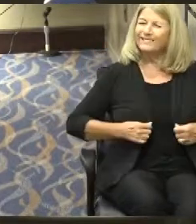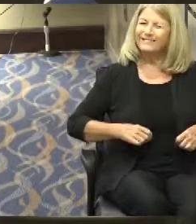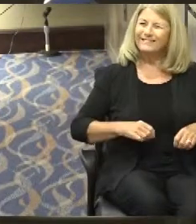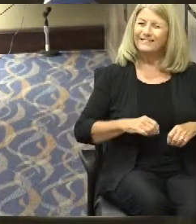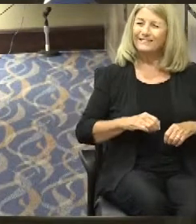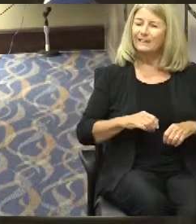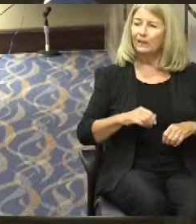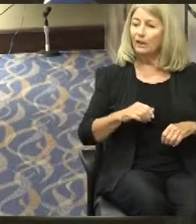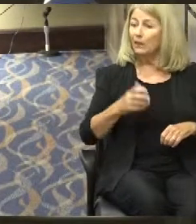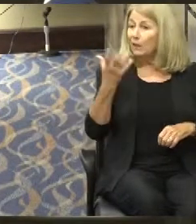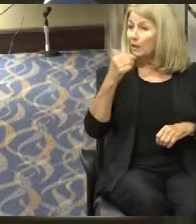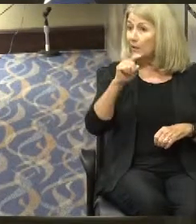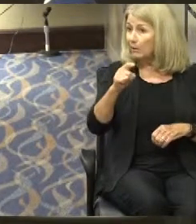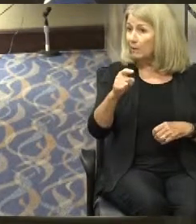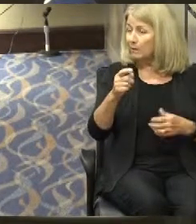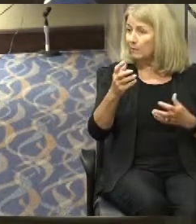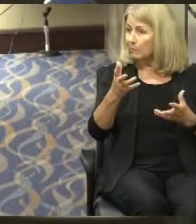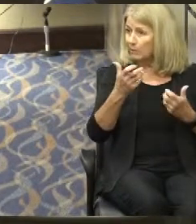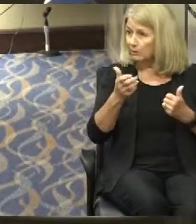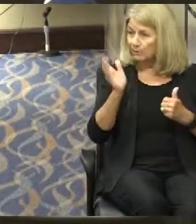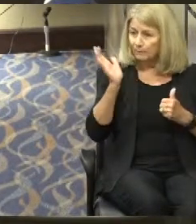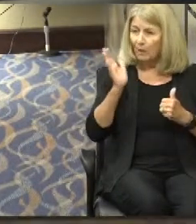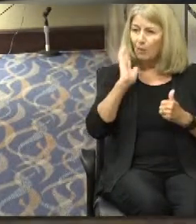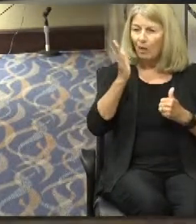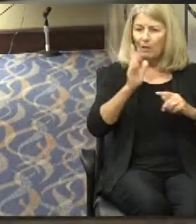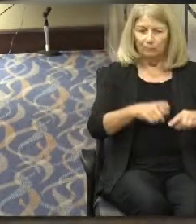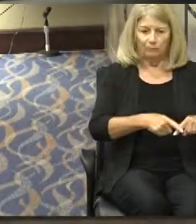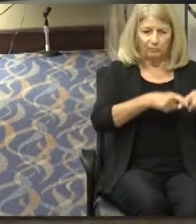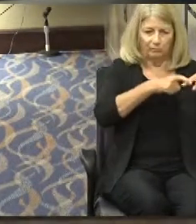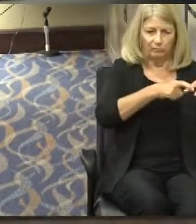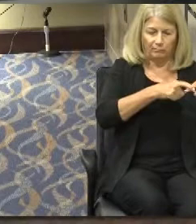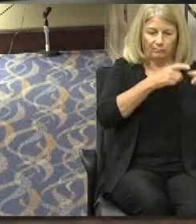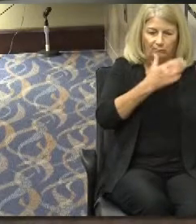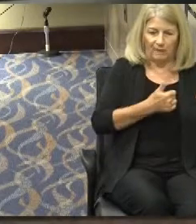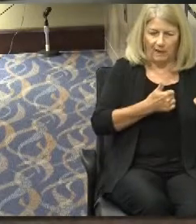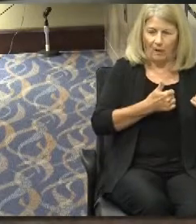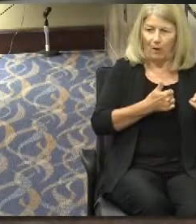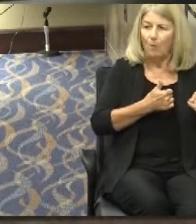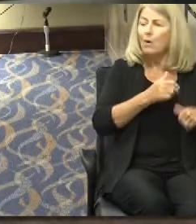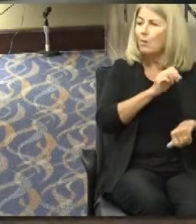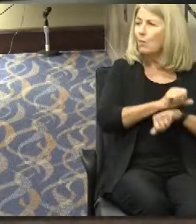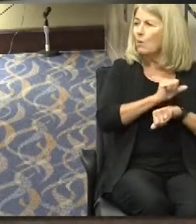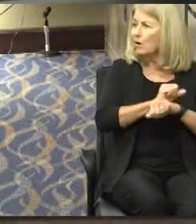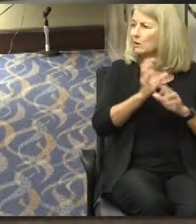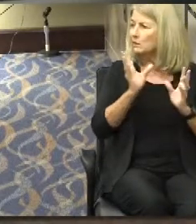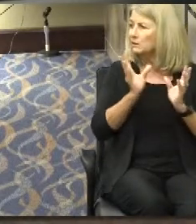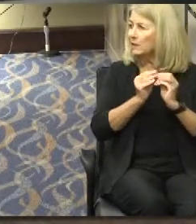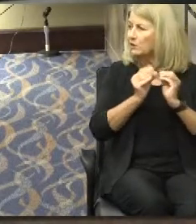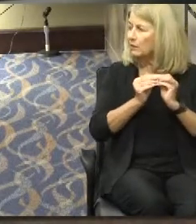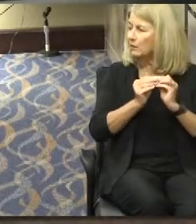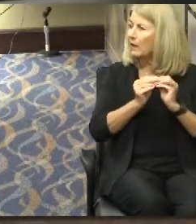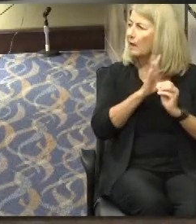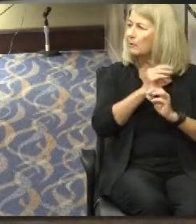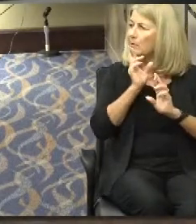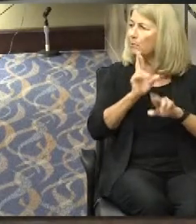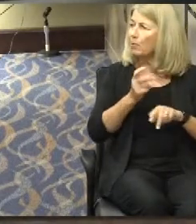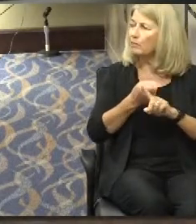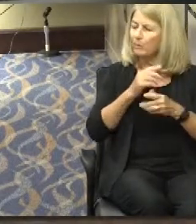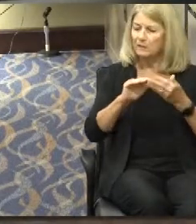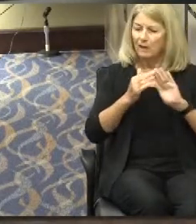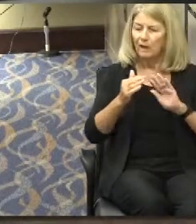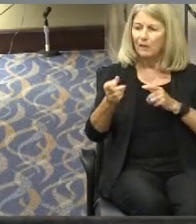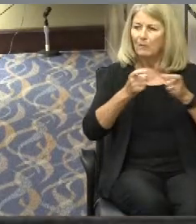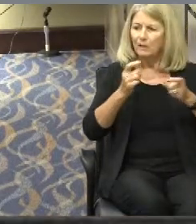Seeing no one is registered, we will now recess the regular session and convene to work session with a report from our city manager. Thanks, Mayor, and good afternoon